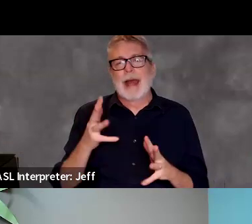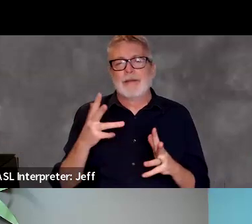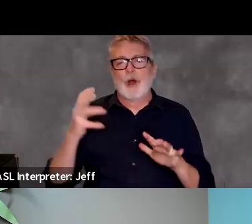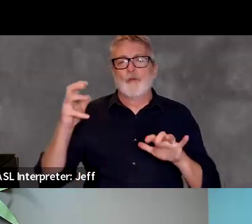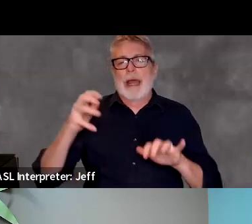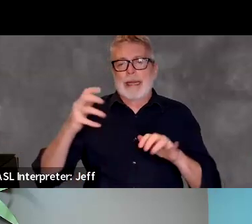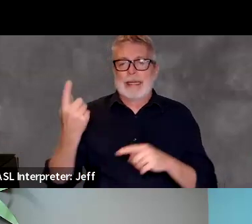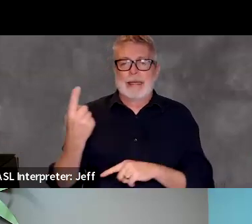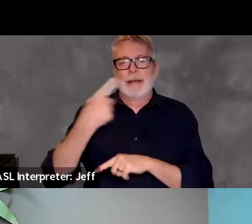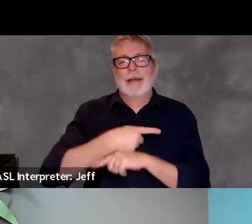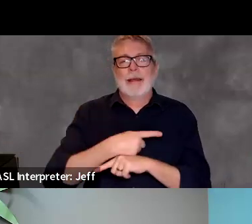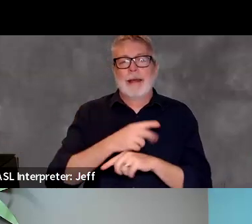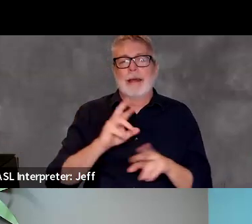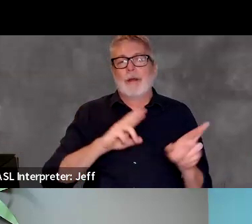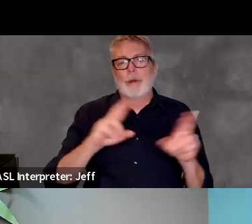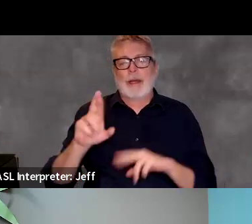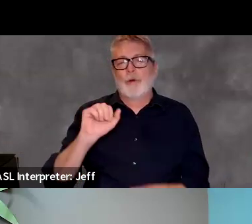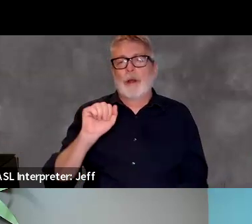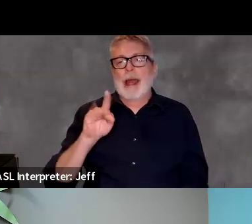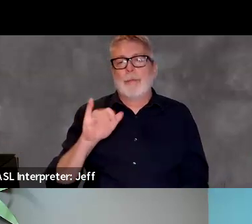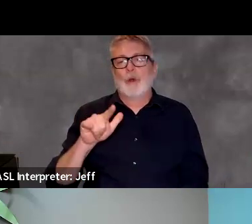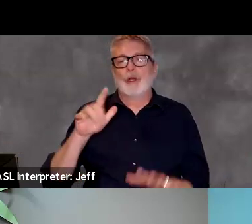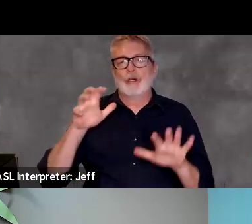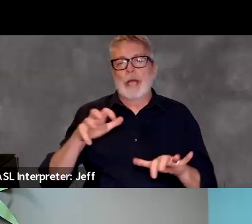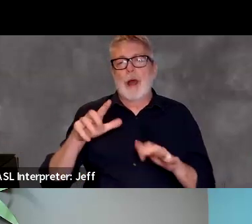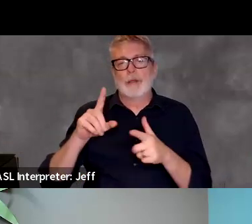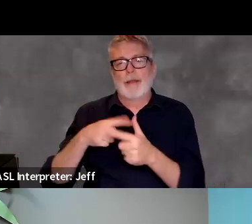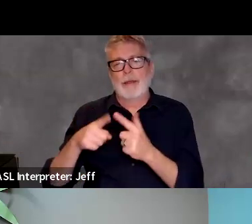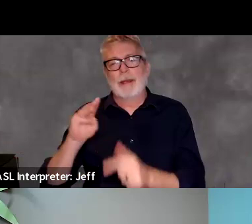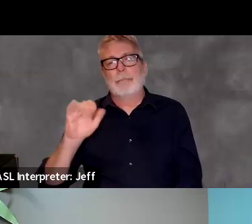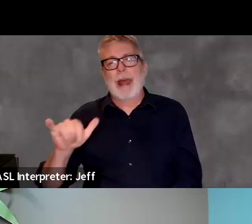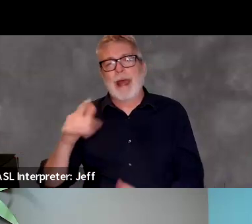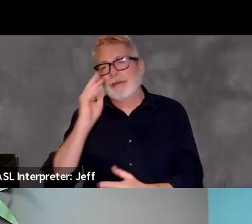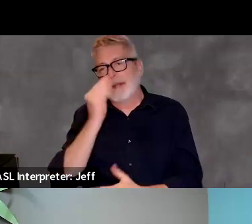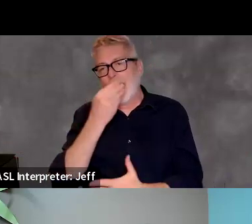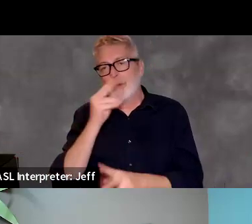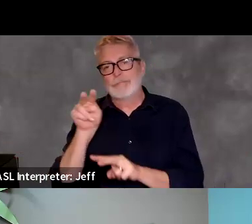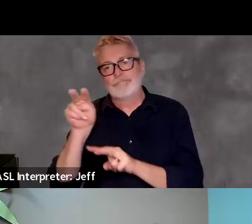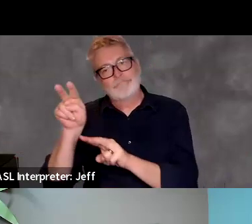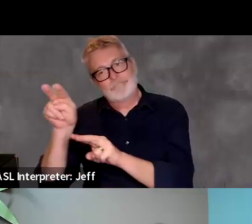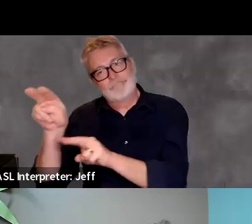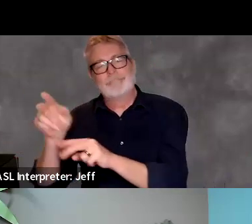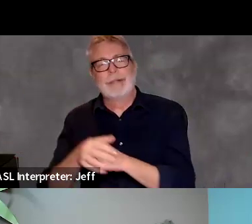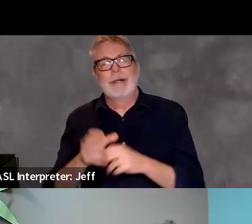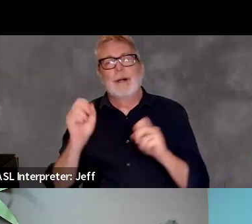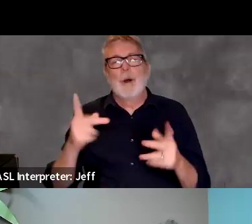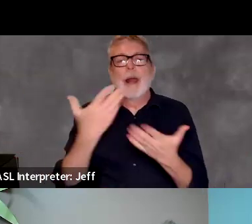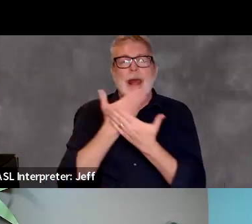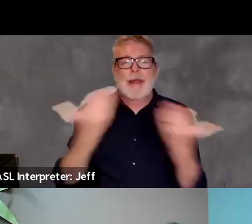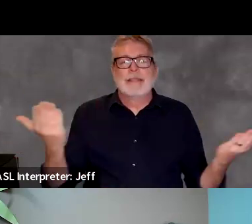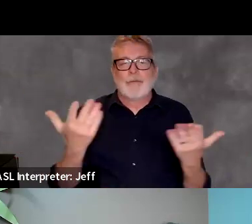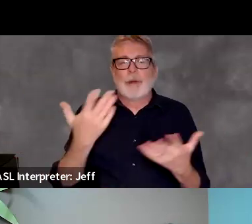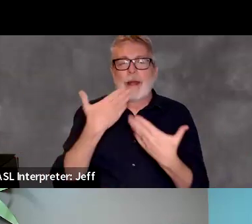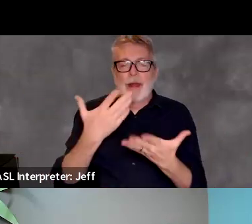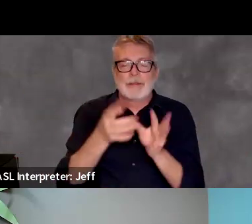day. I'm ready for the April showers and May flowers already. All right. Thanks, guys. Thanks